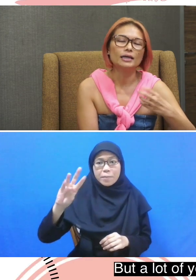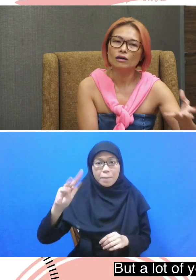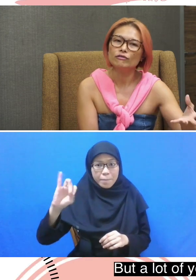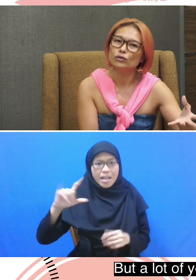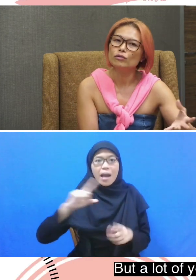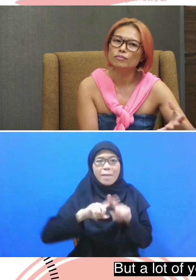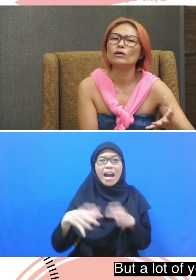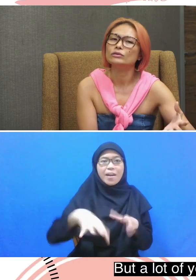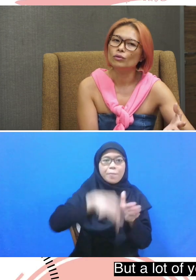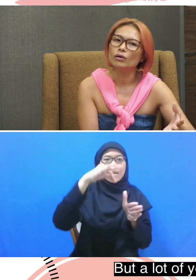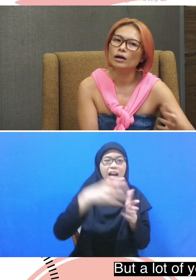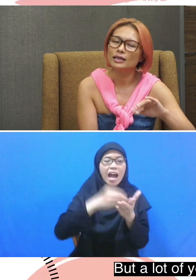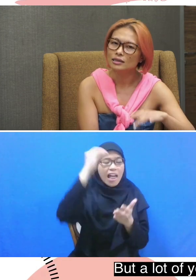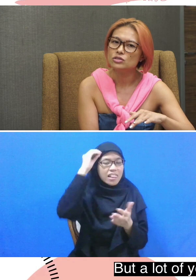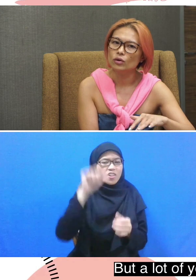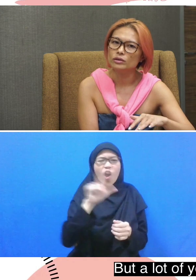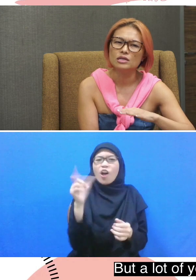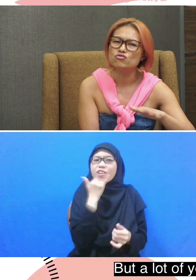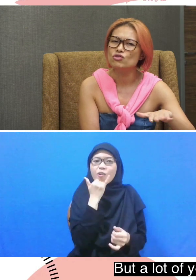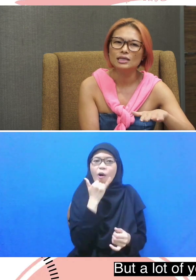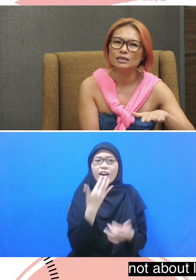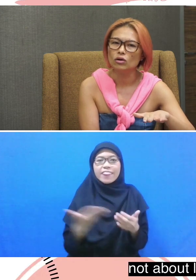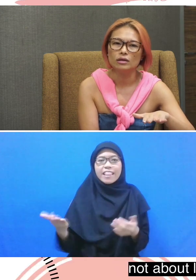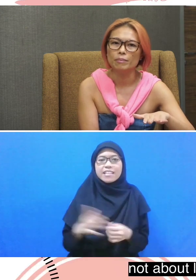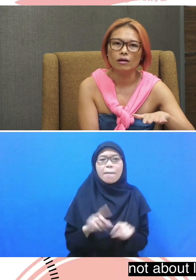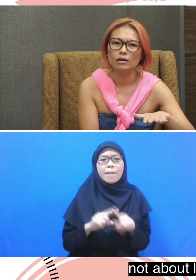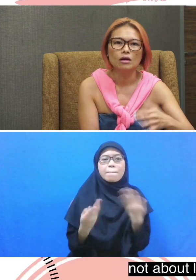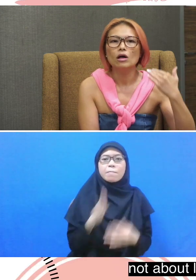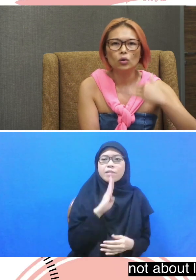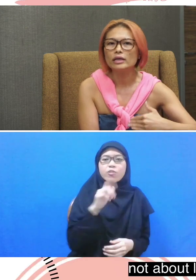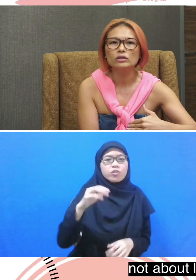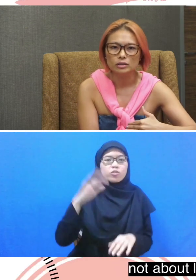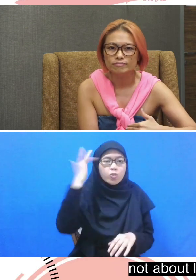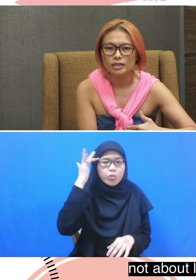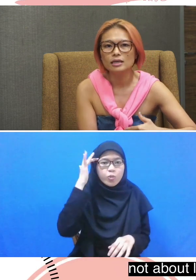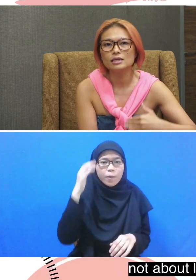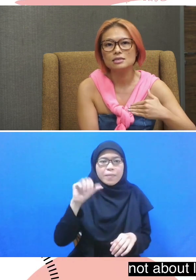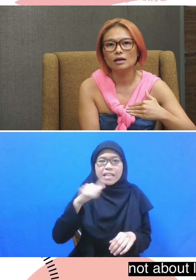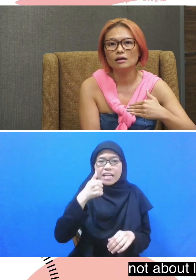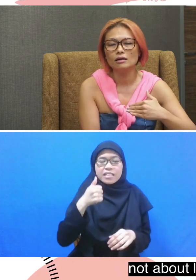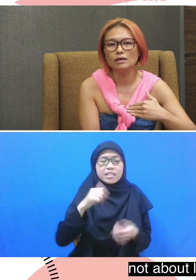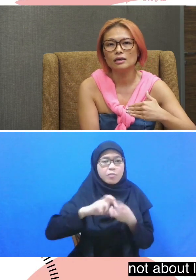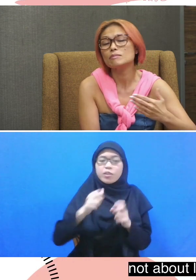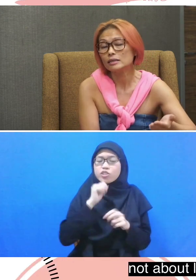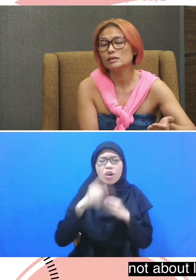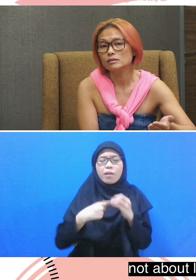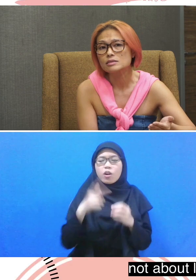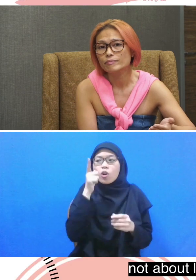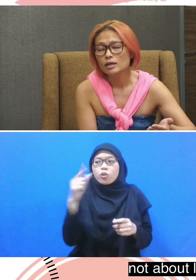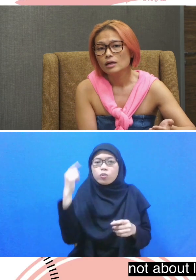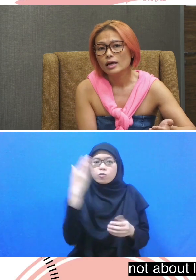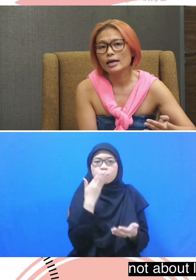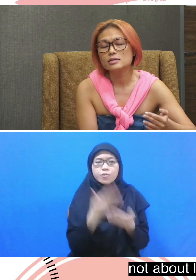But a lot of you may not know, an eating disorder is really not about looking good. It's a mental